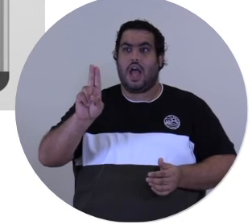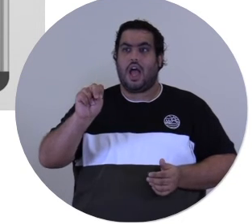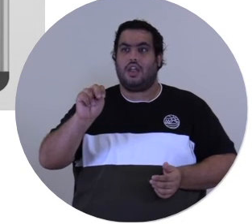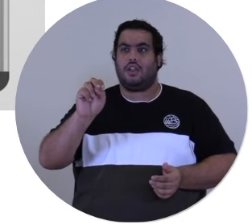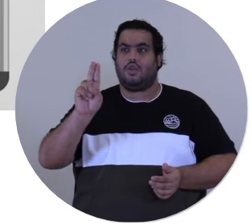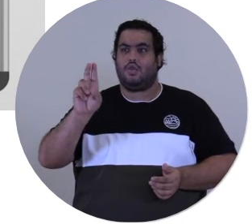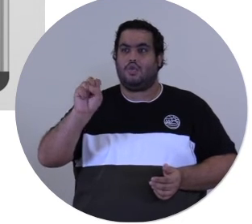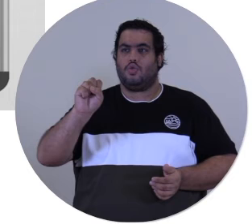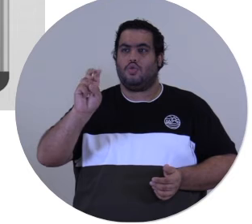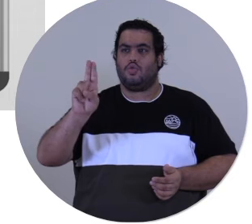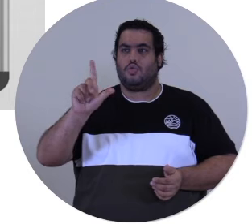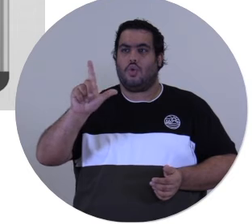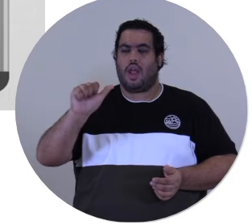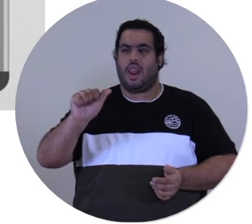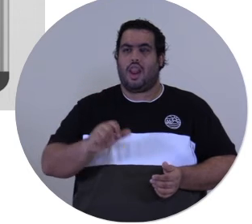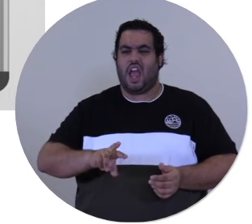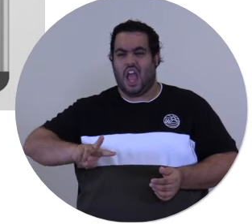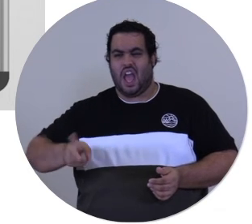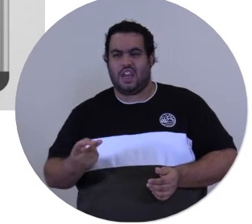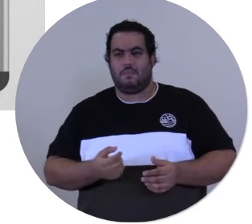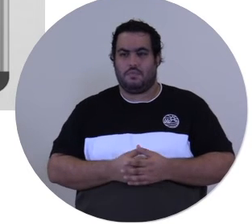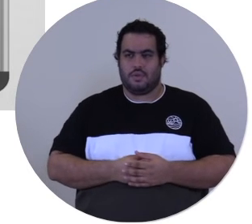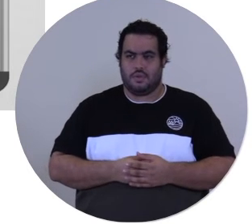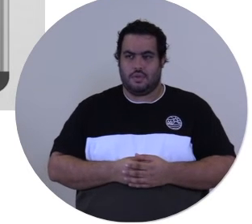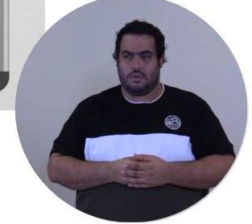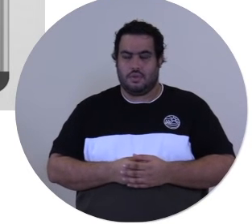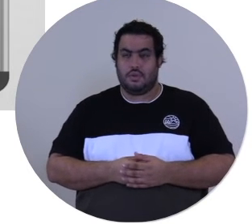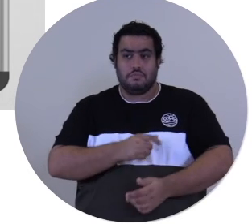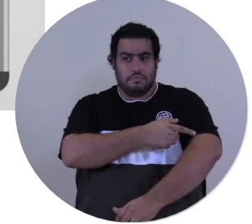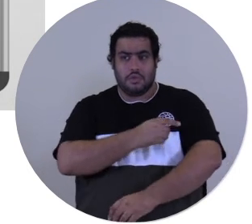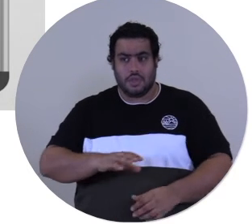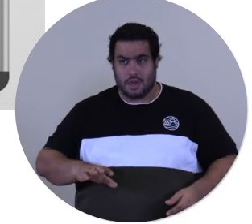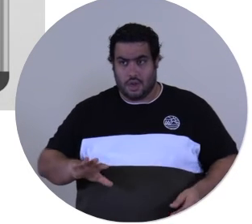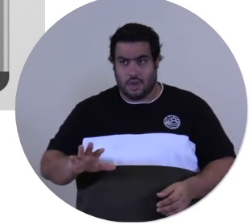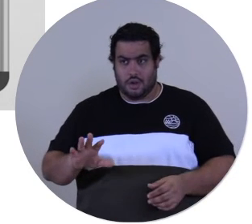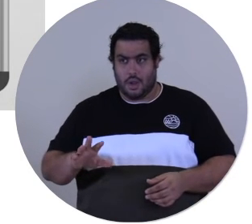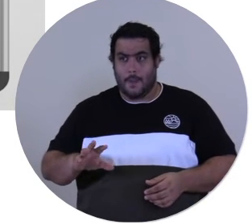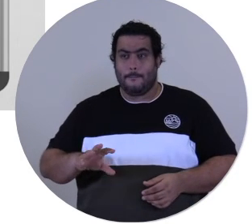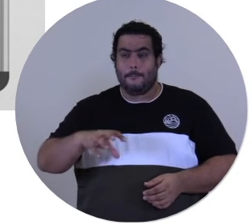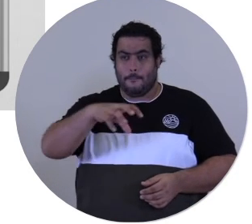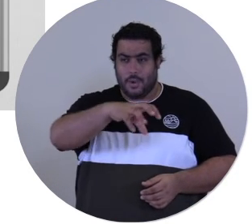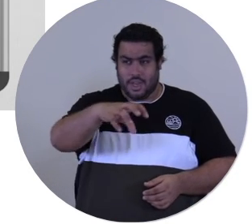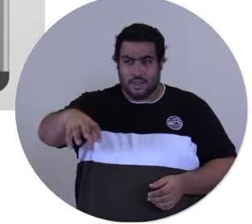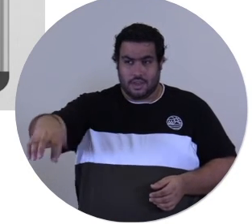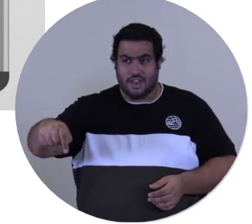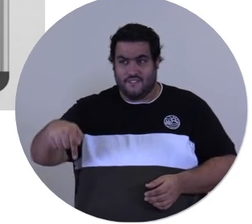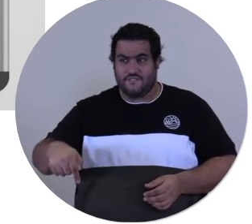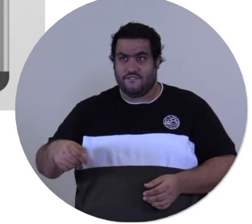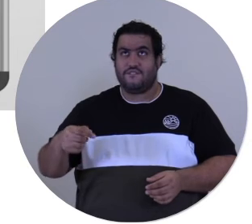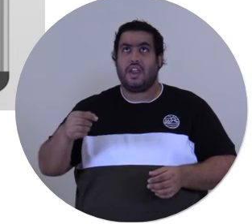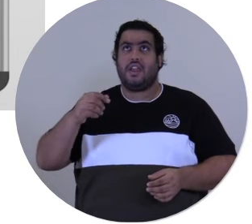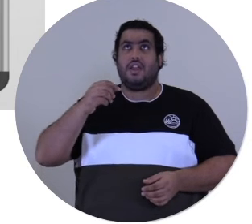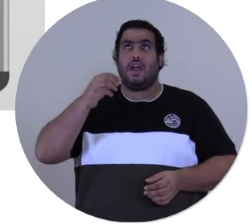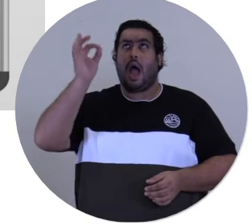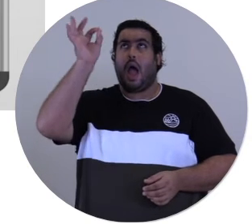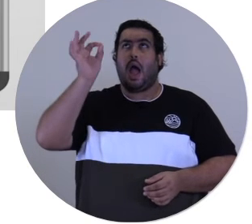Unusual means not common. Example, some countries have snow in May, which is very